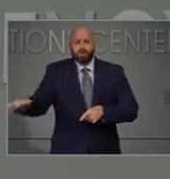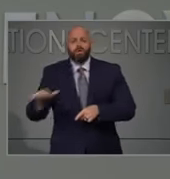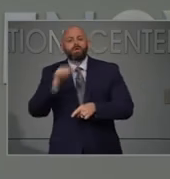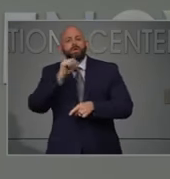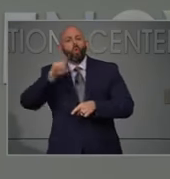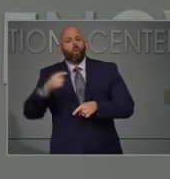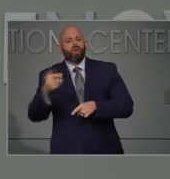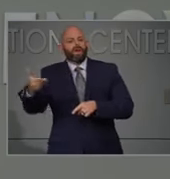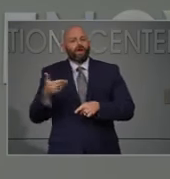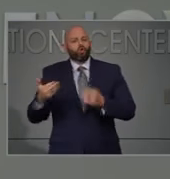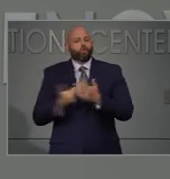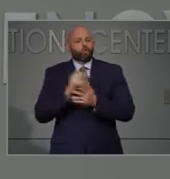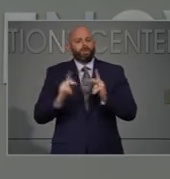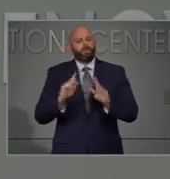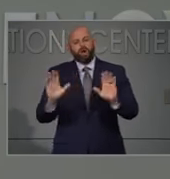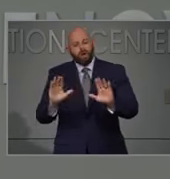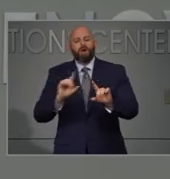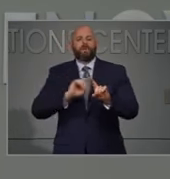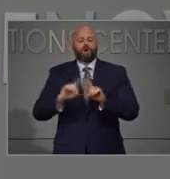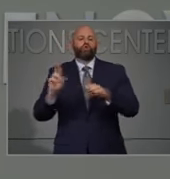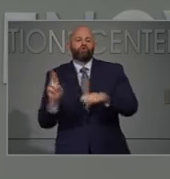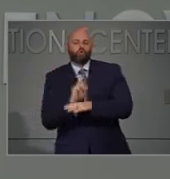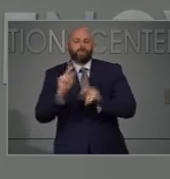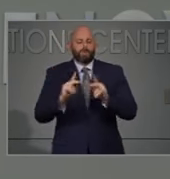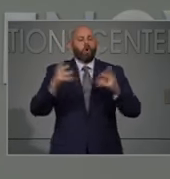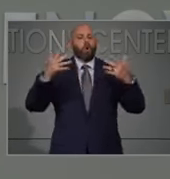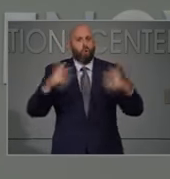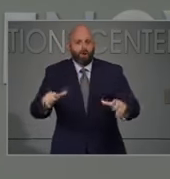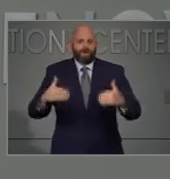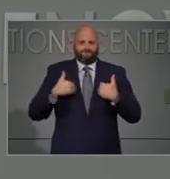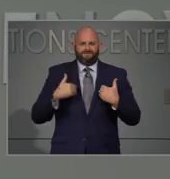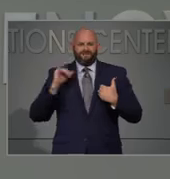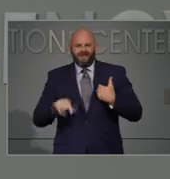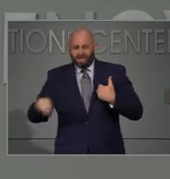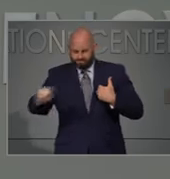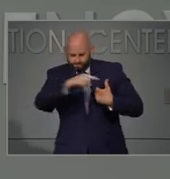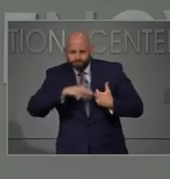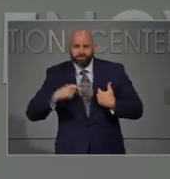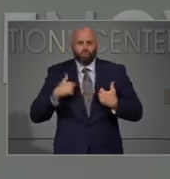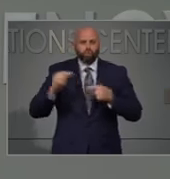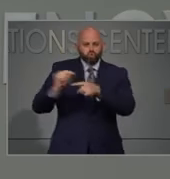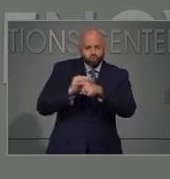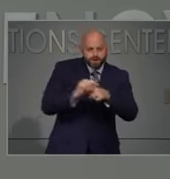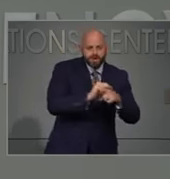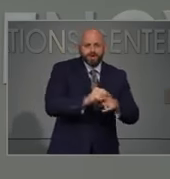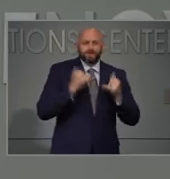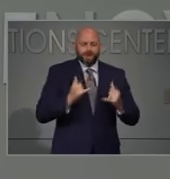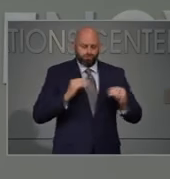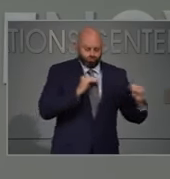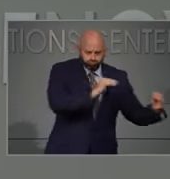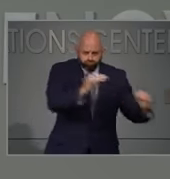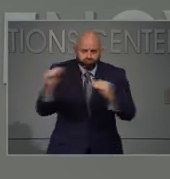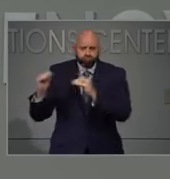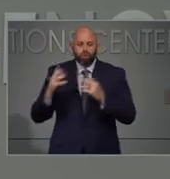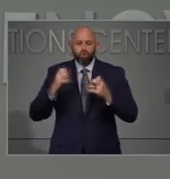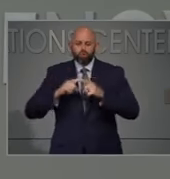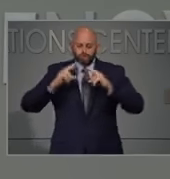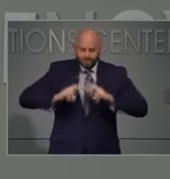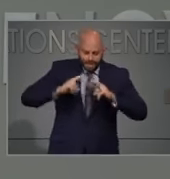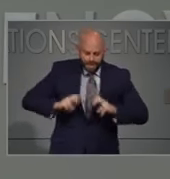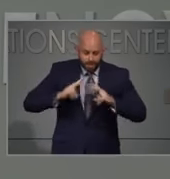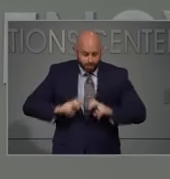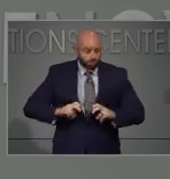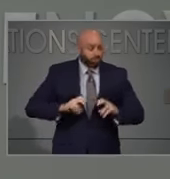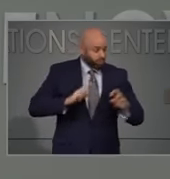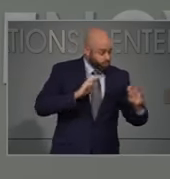to redeploy folks within those local health departments. We're doing training right now, and we want to assess once we train up